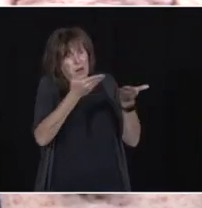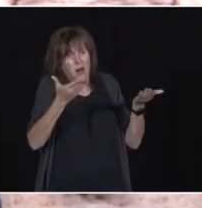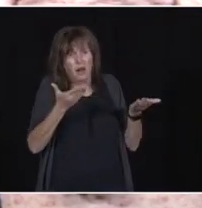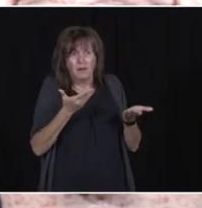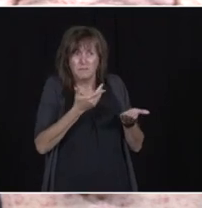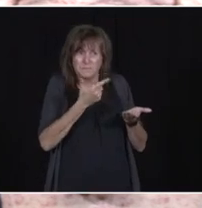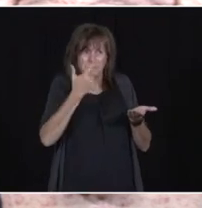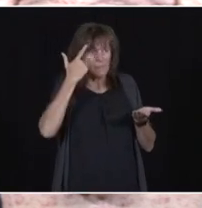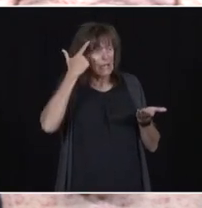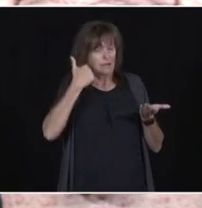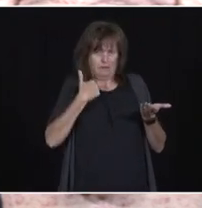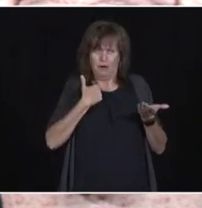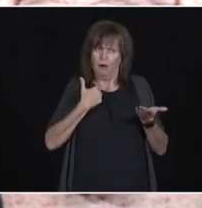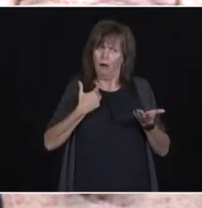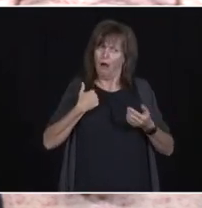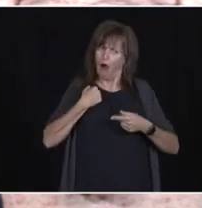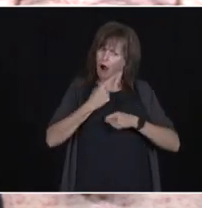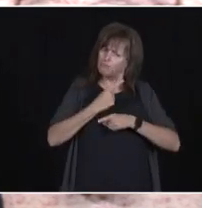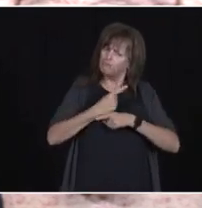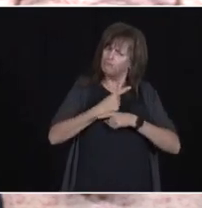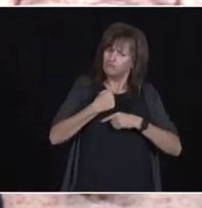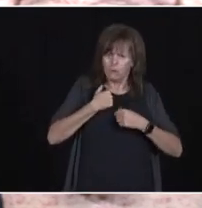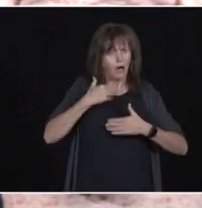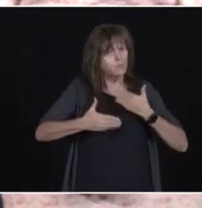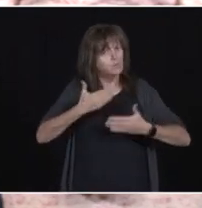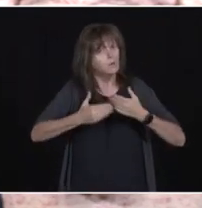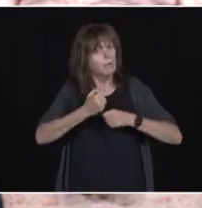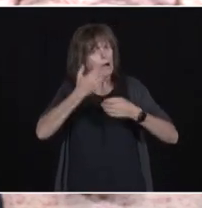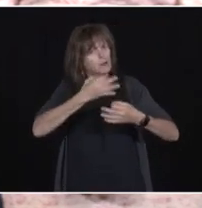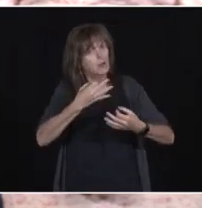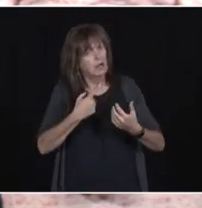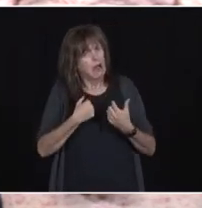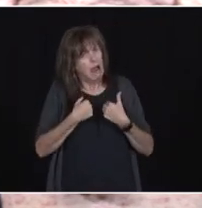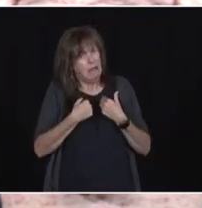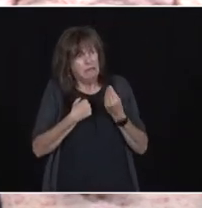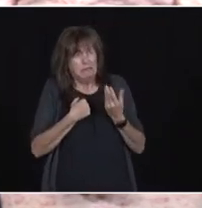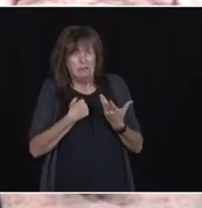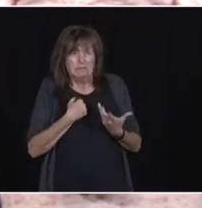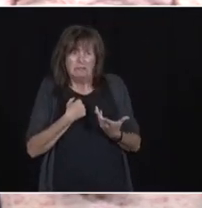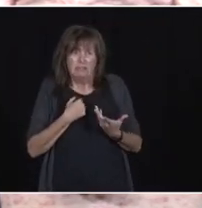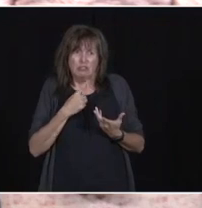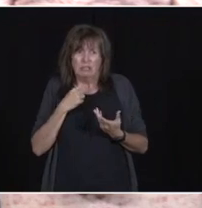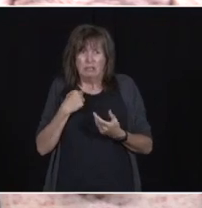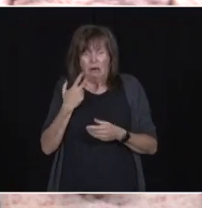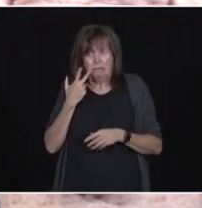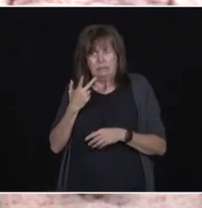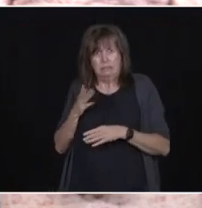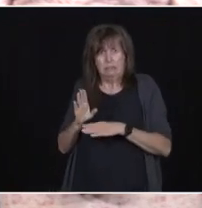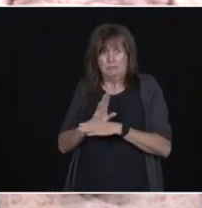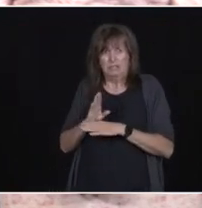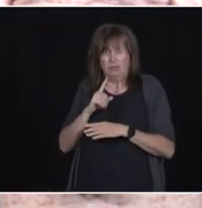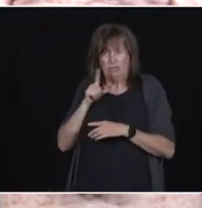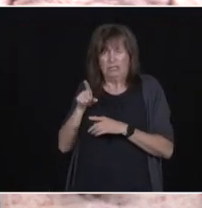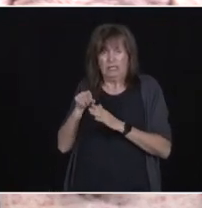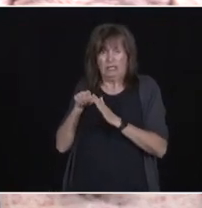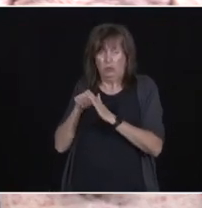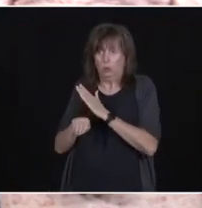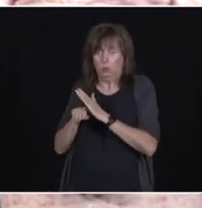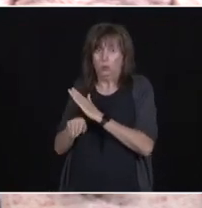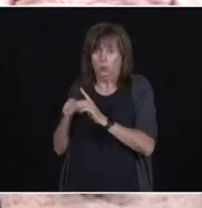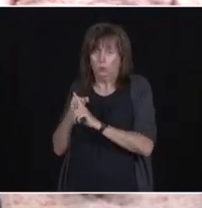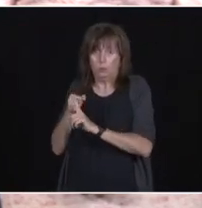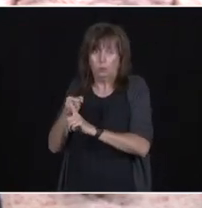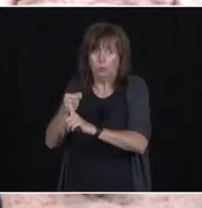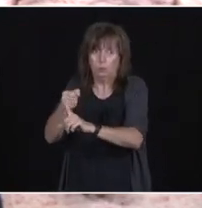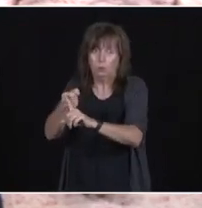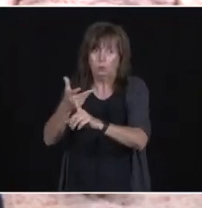residents. But it's hurting businesses, as sure as I'm standing here. Next question. Next question comes from Randy Rath